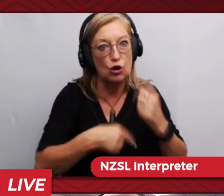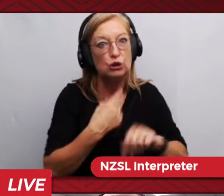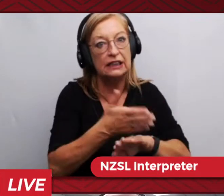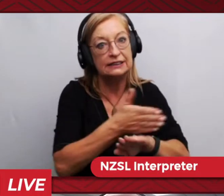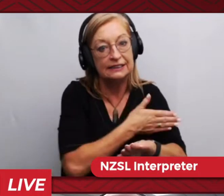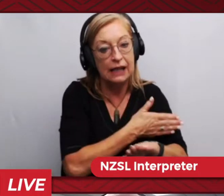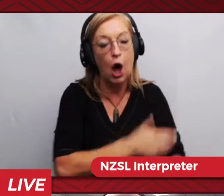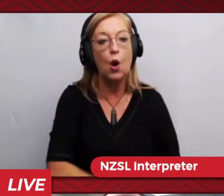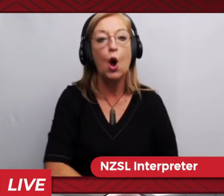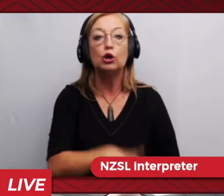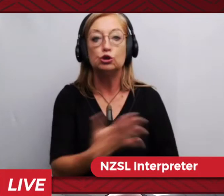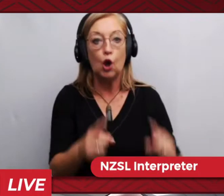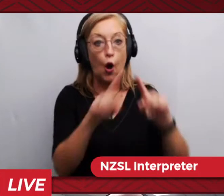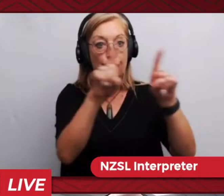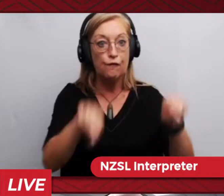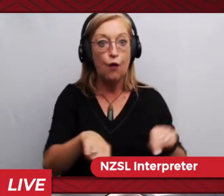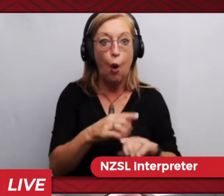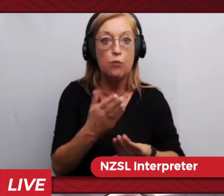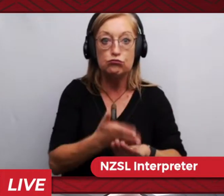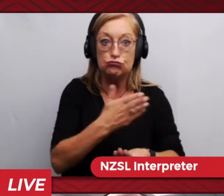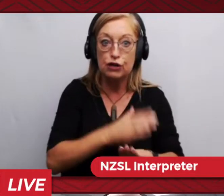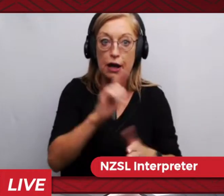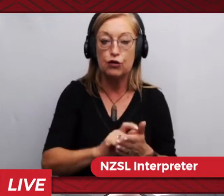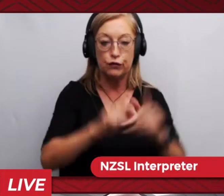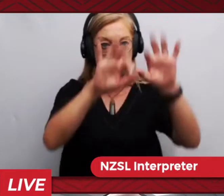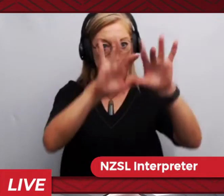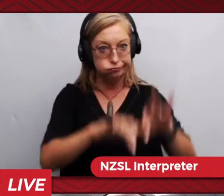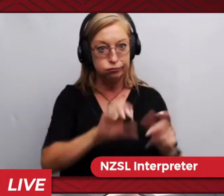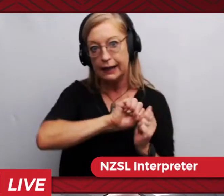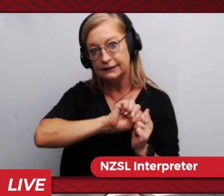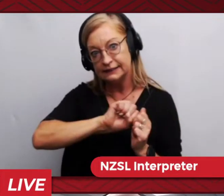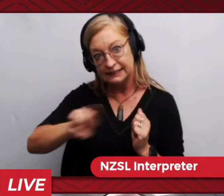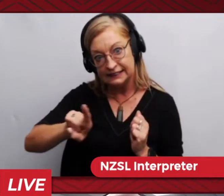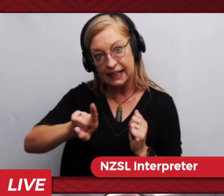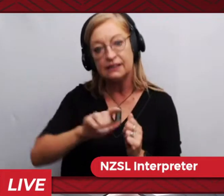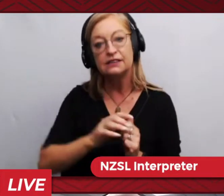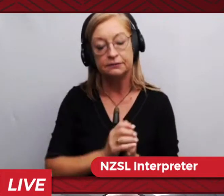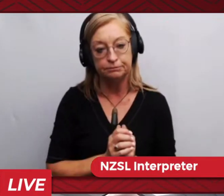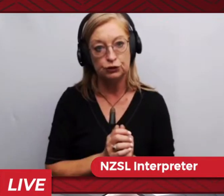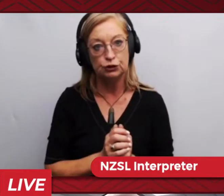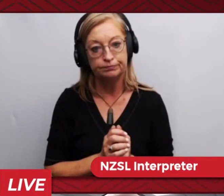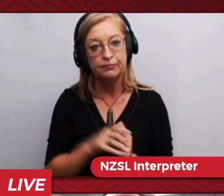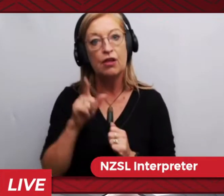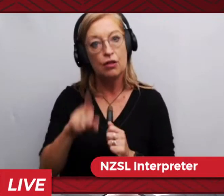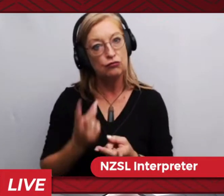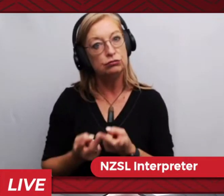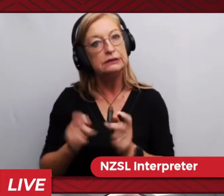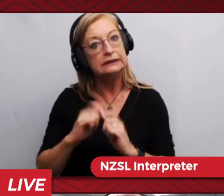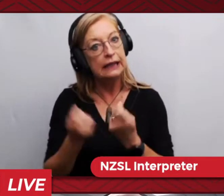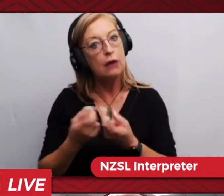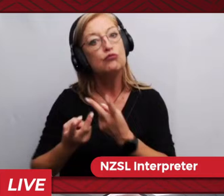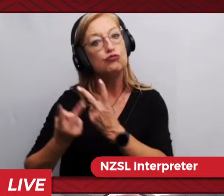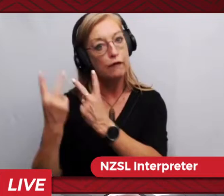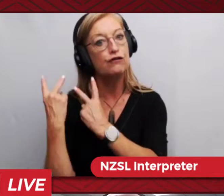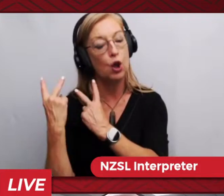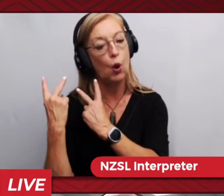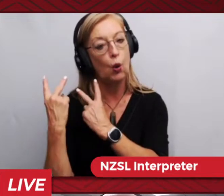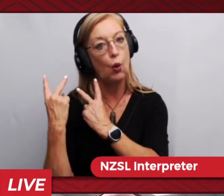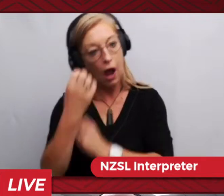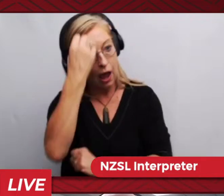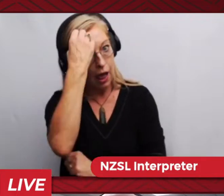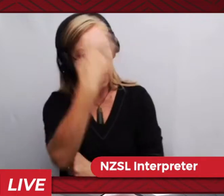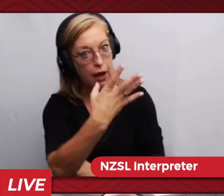pre-approval form, you'll send it to our CEC team, they will review it, they'll let you know it's